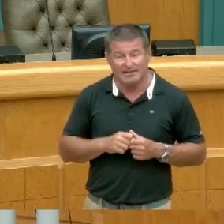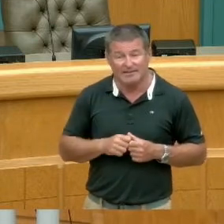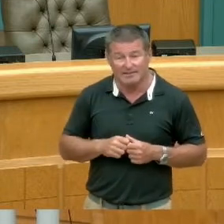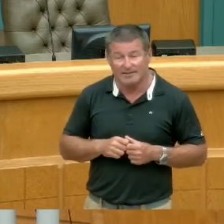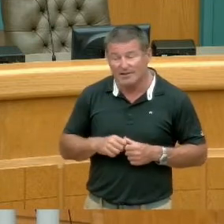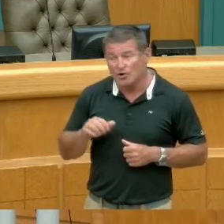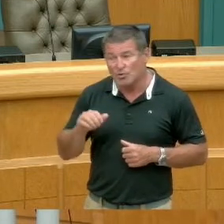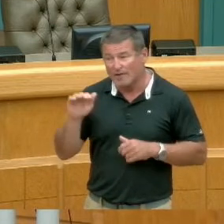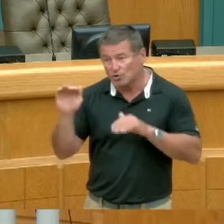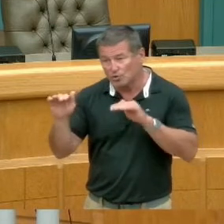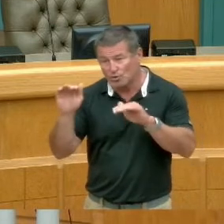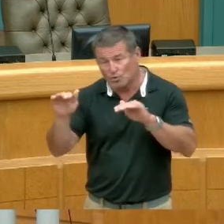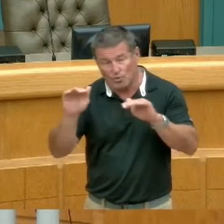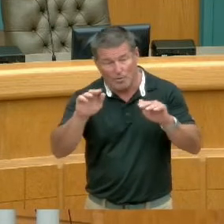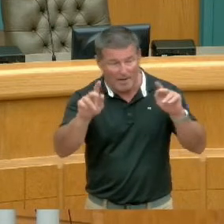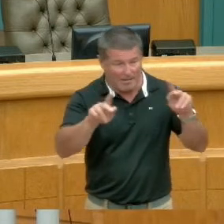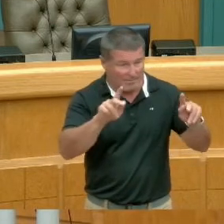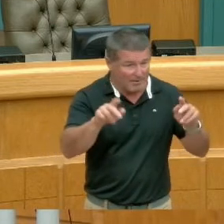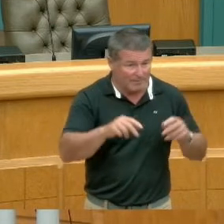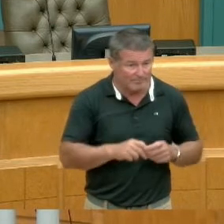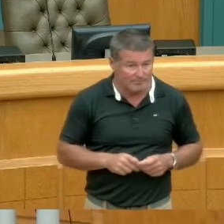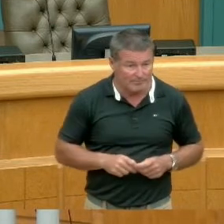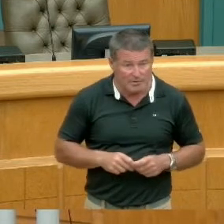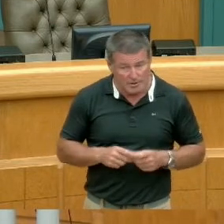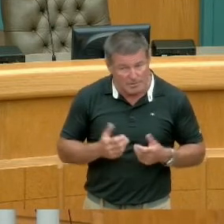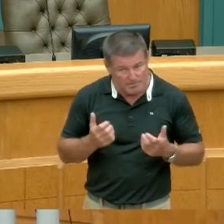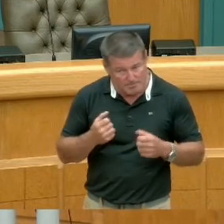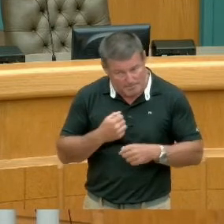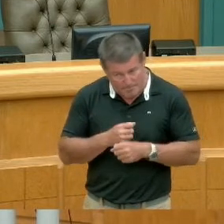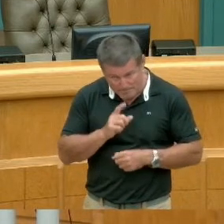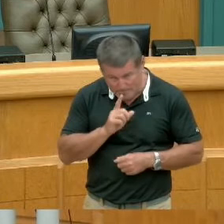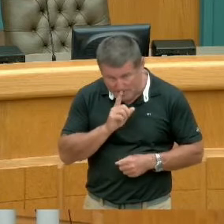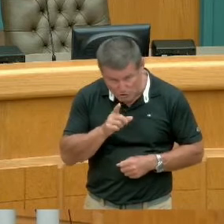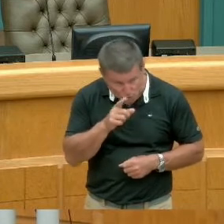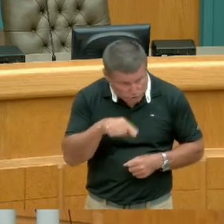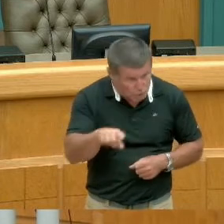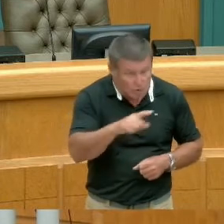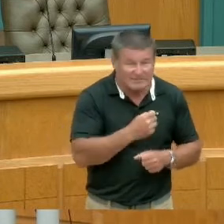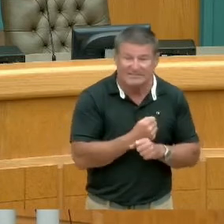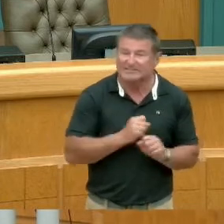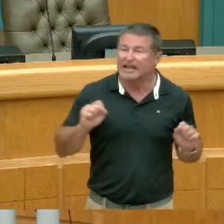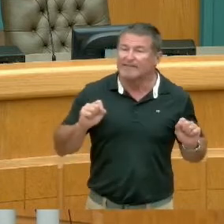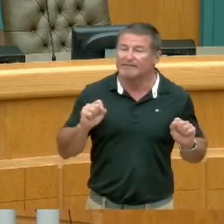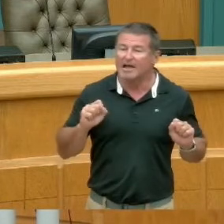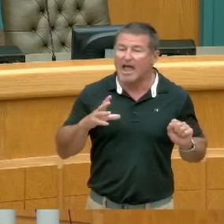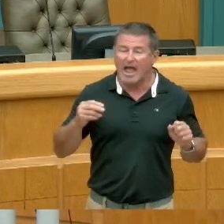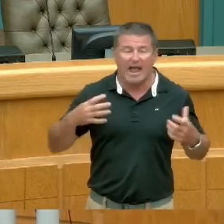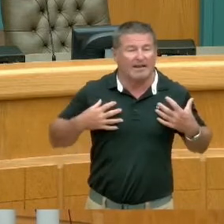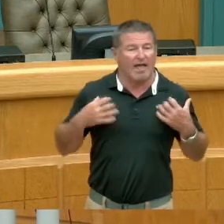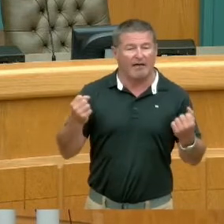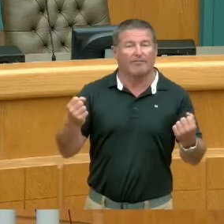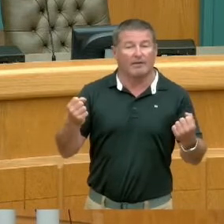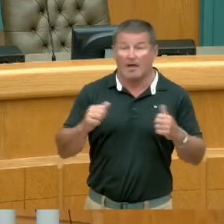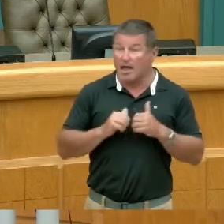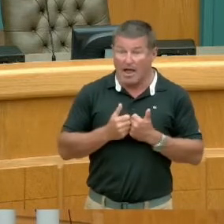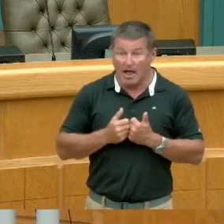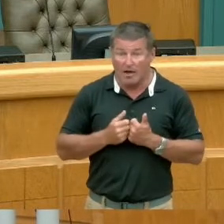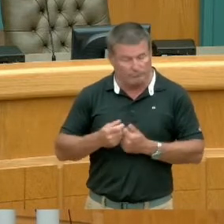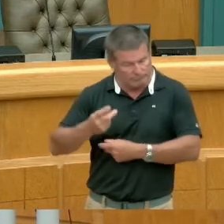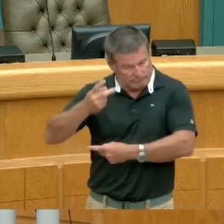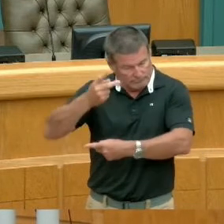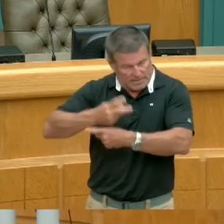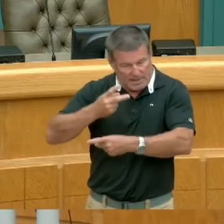continue to do that, is that we want to make sure that we're safe and we're healthy, and that's just, keep doing the things